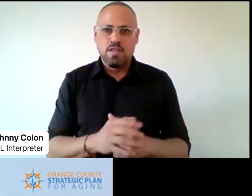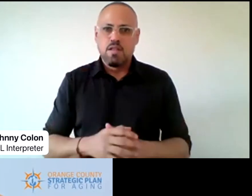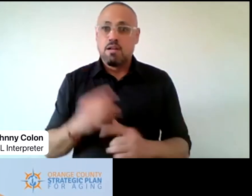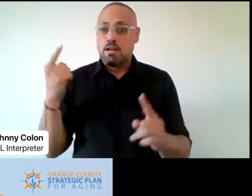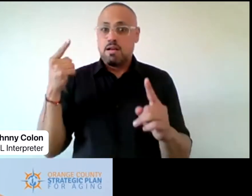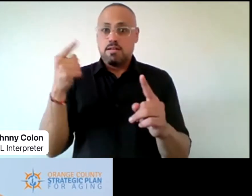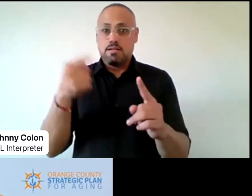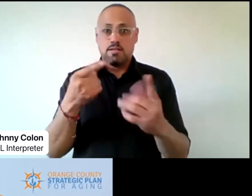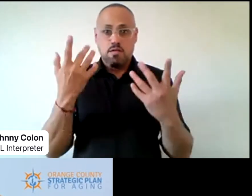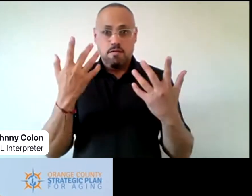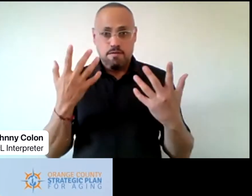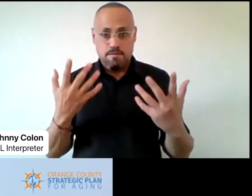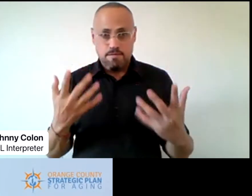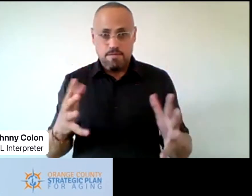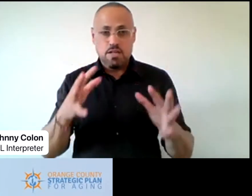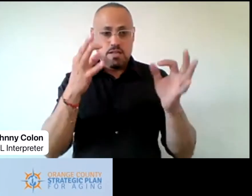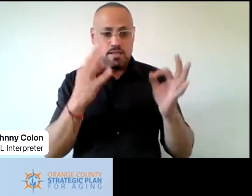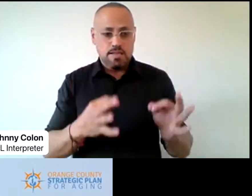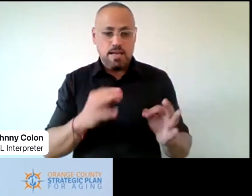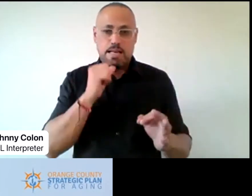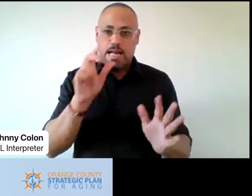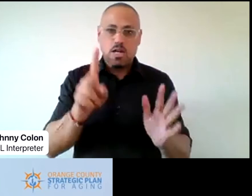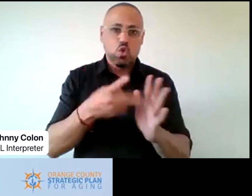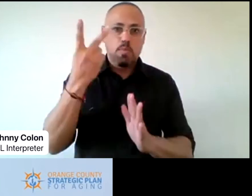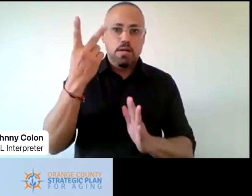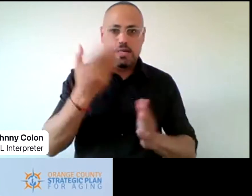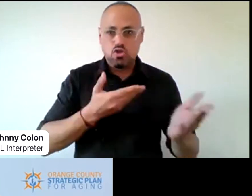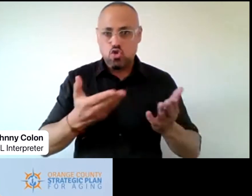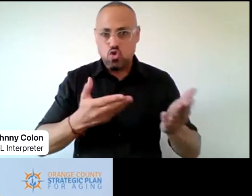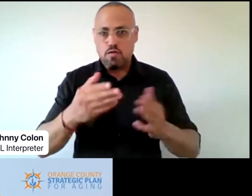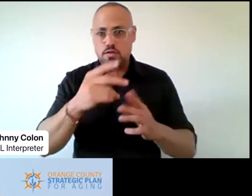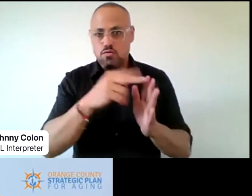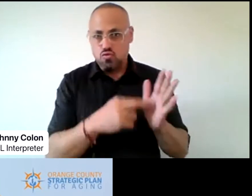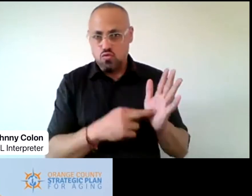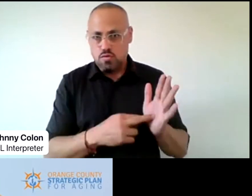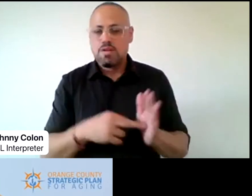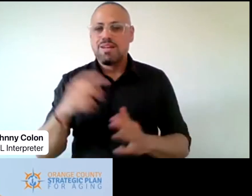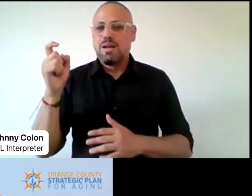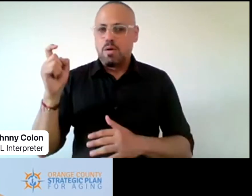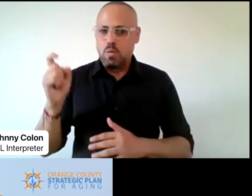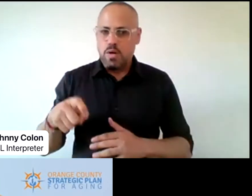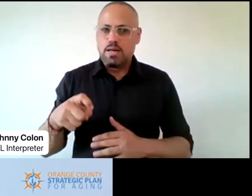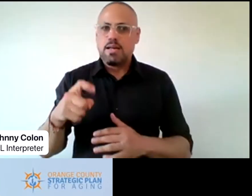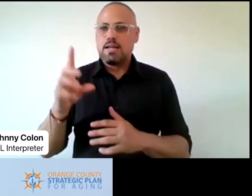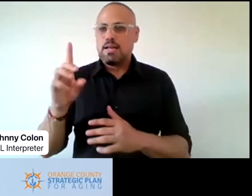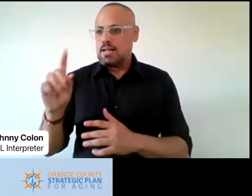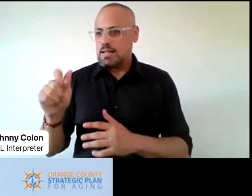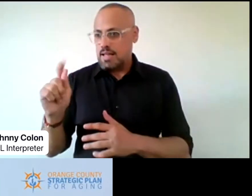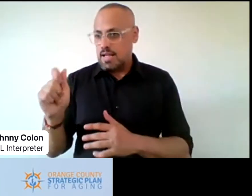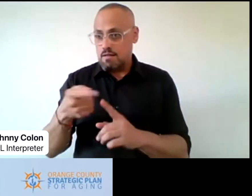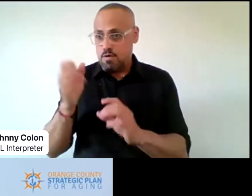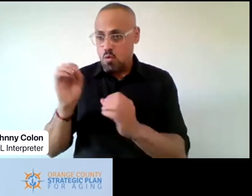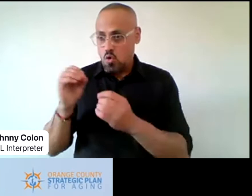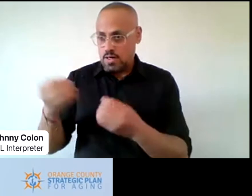point where we determine unduplicated service provision, we have to take data from organizations